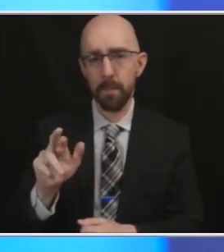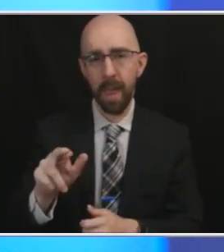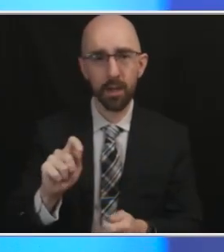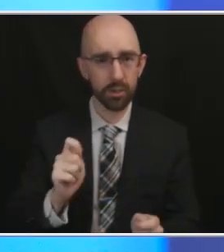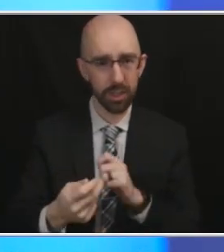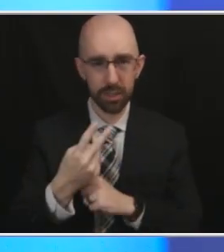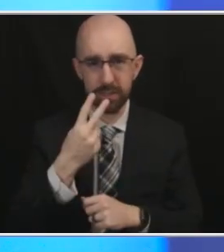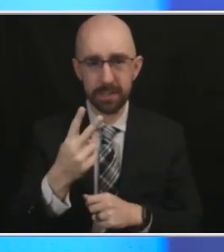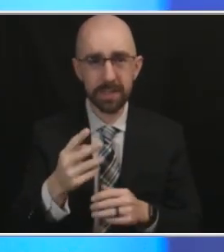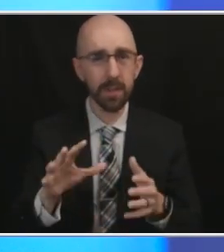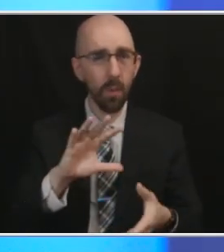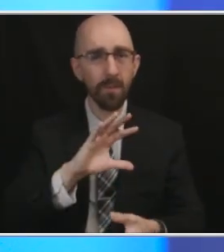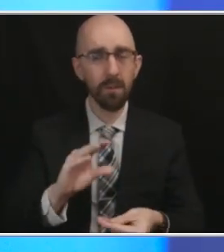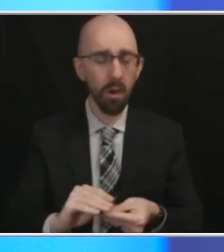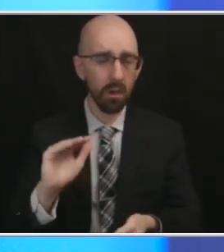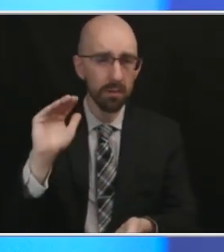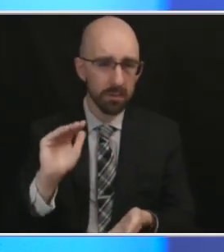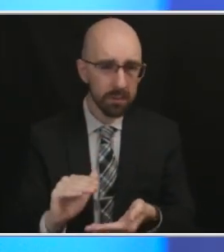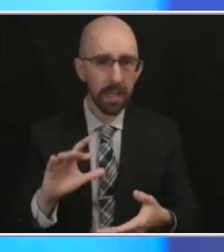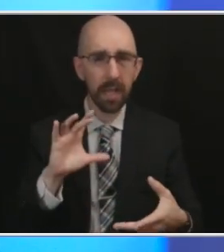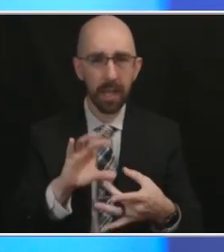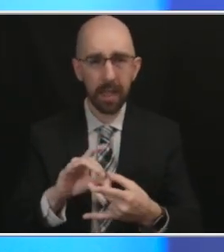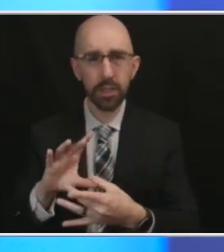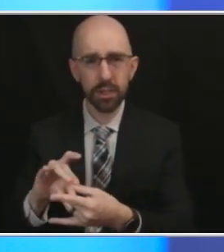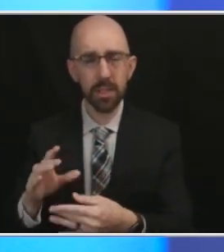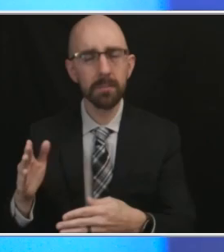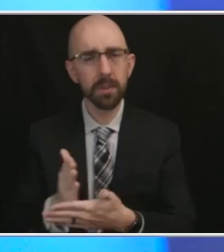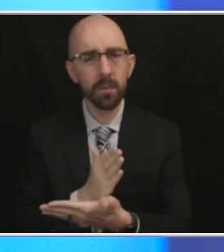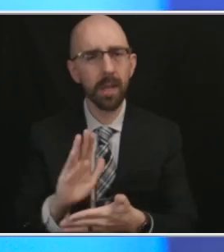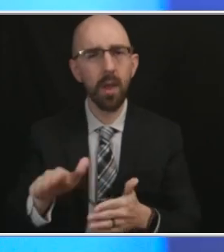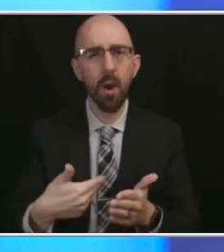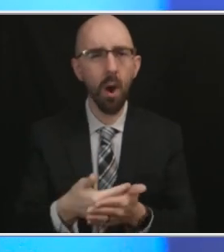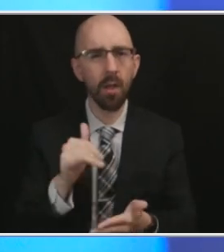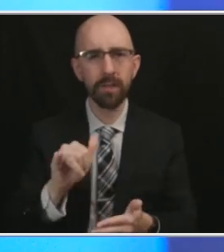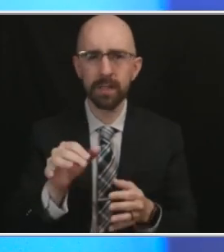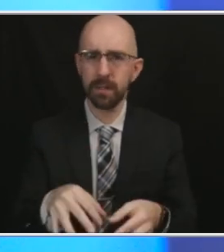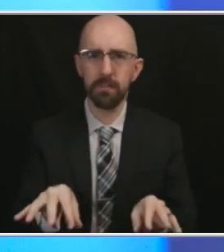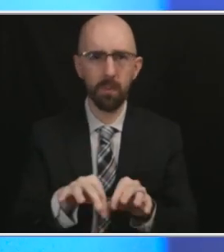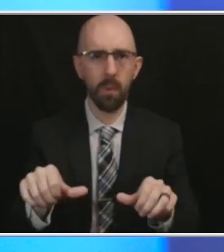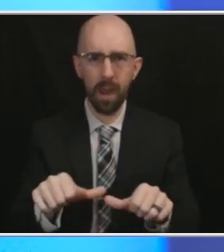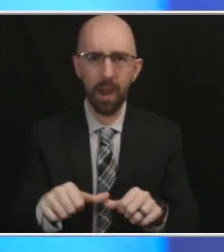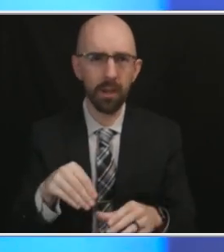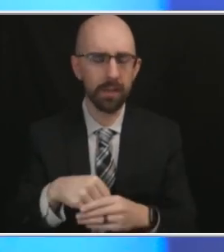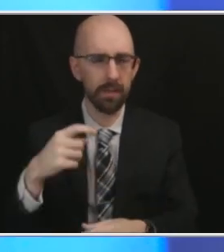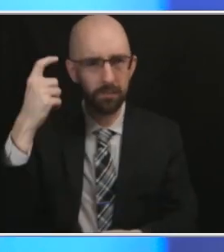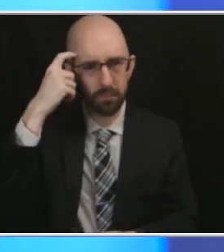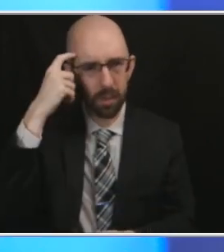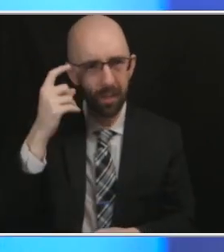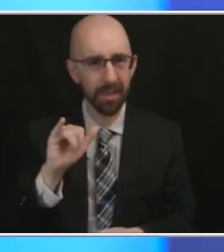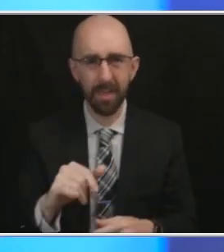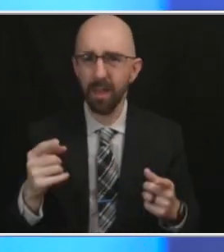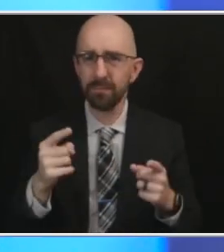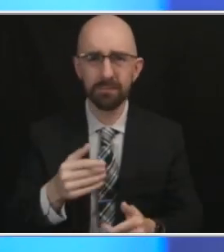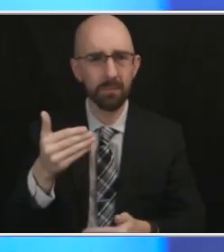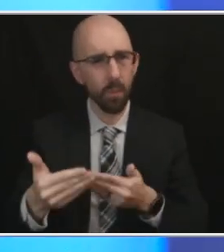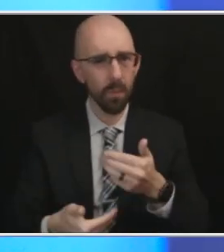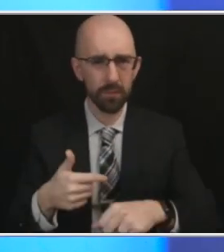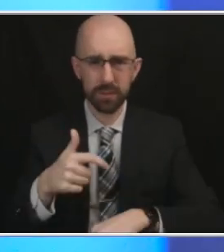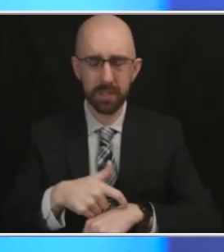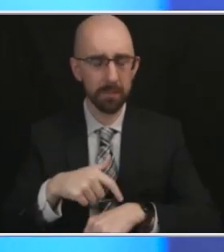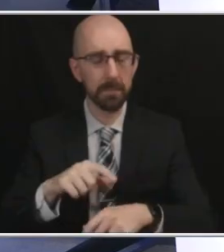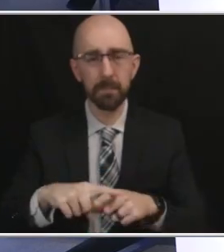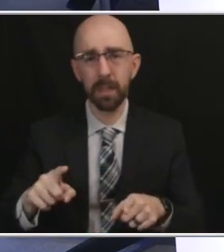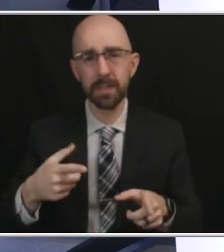overall decreased connection between all of these super important areas in the brain. And that just occurs gradually over time, but speeds up as we get